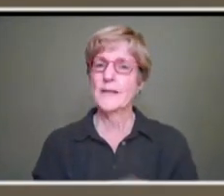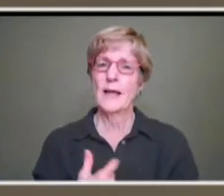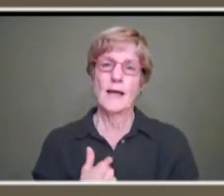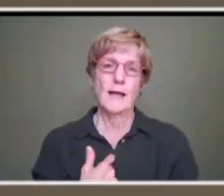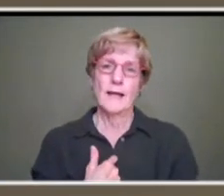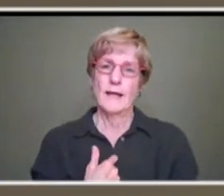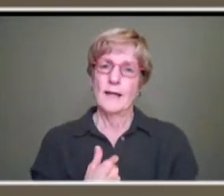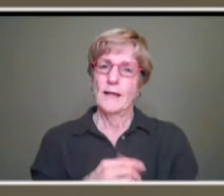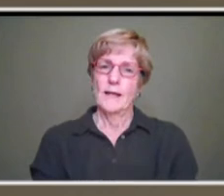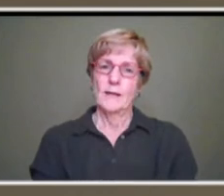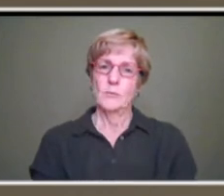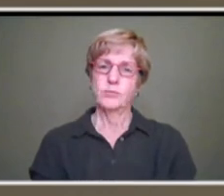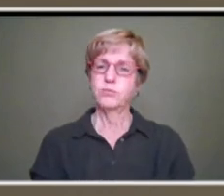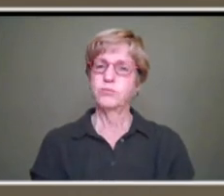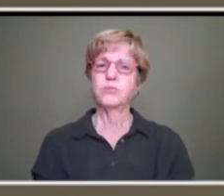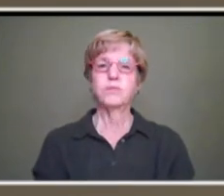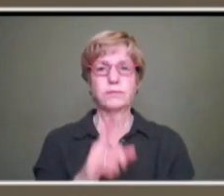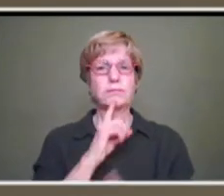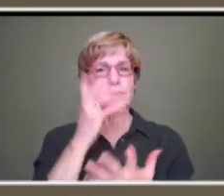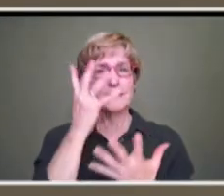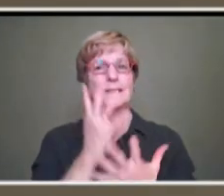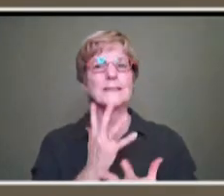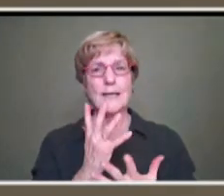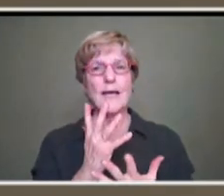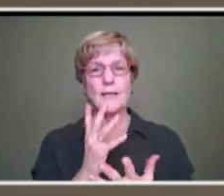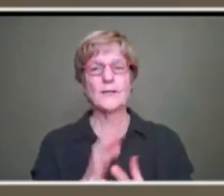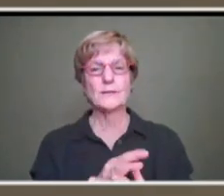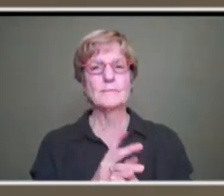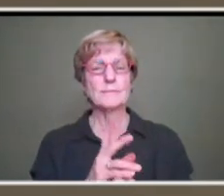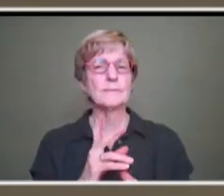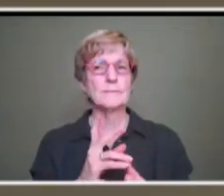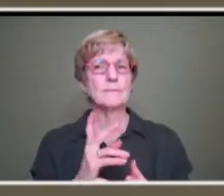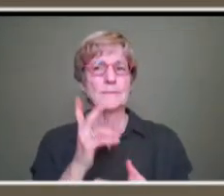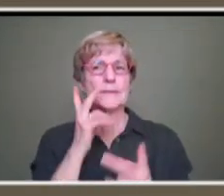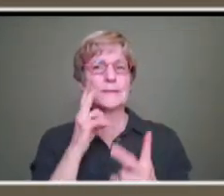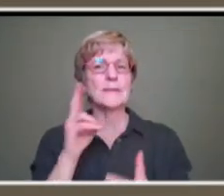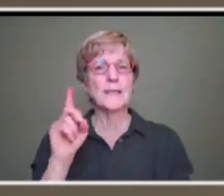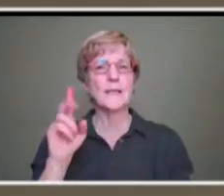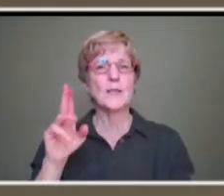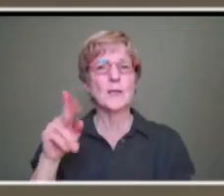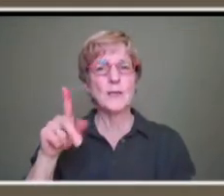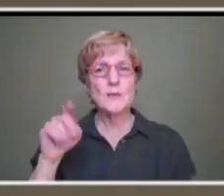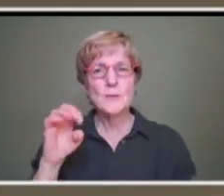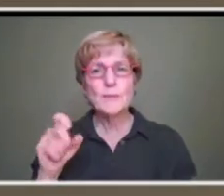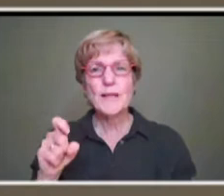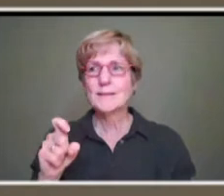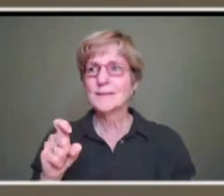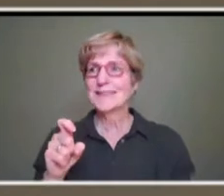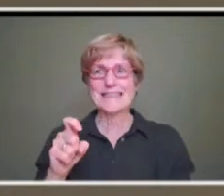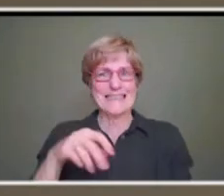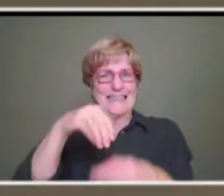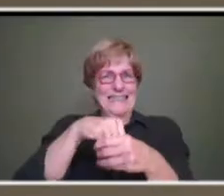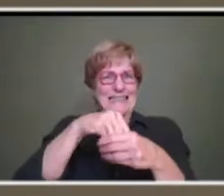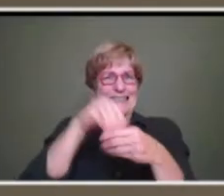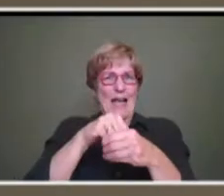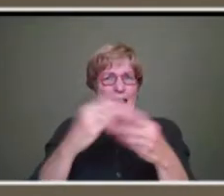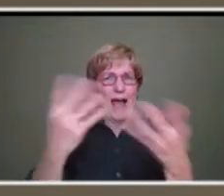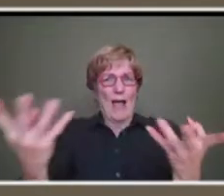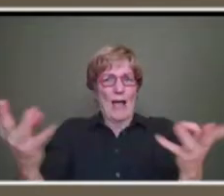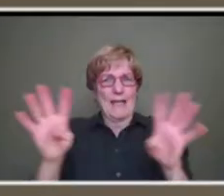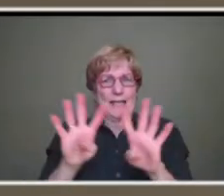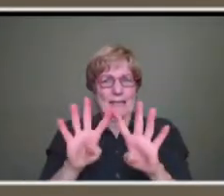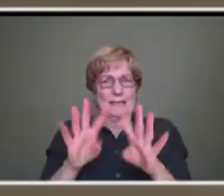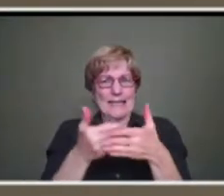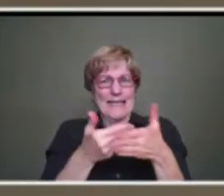it's really sad to to see the duplexes and right in the interior of the